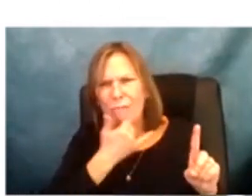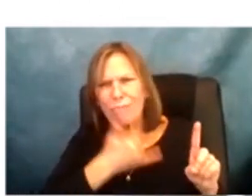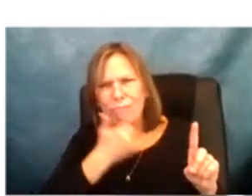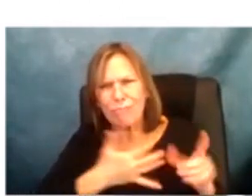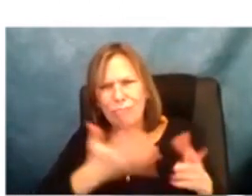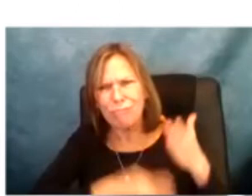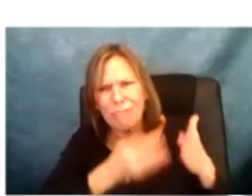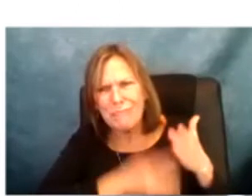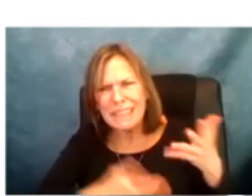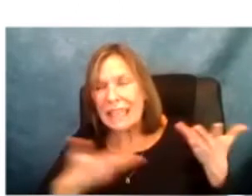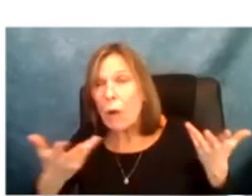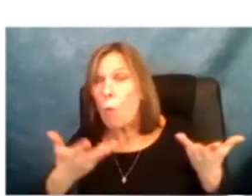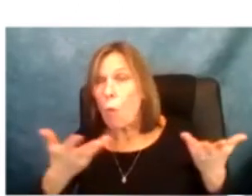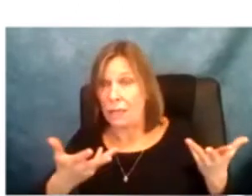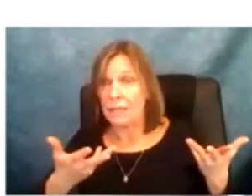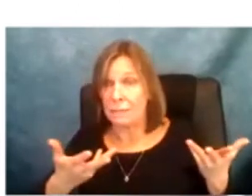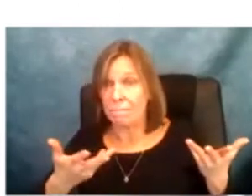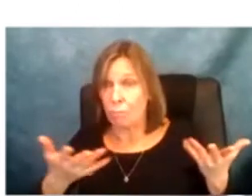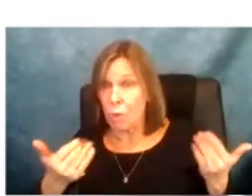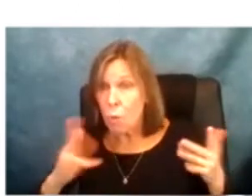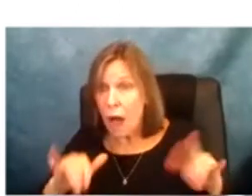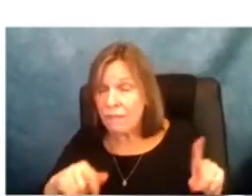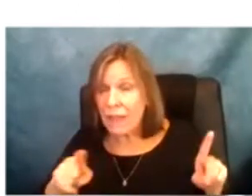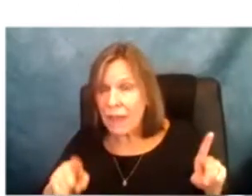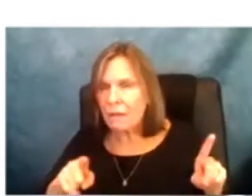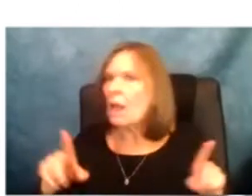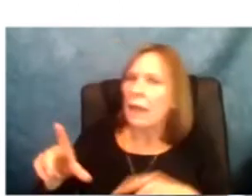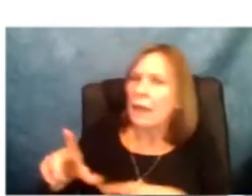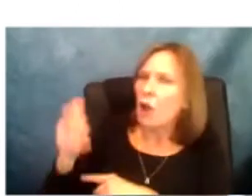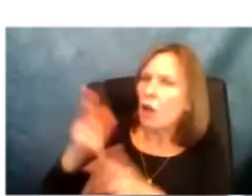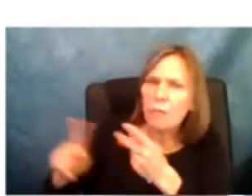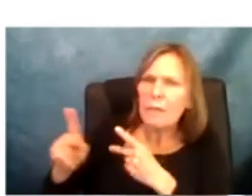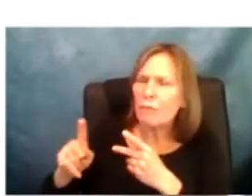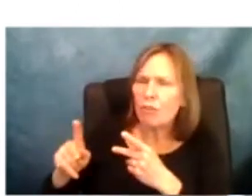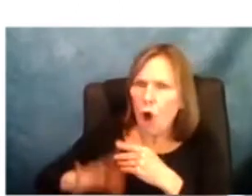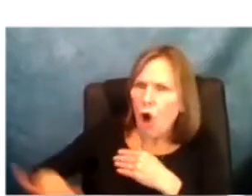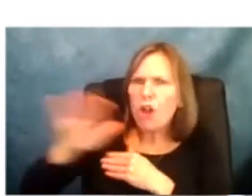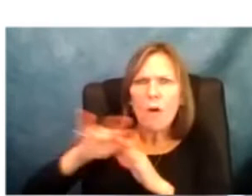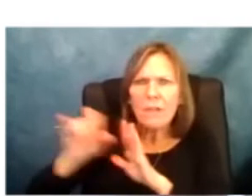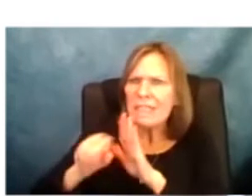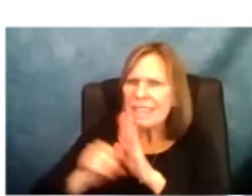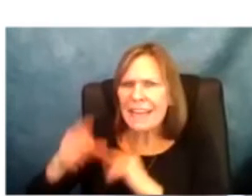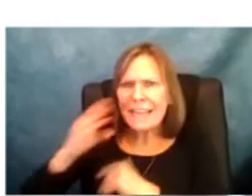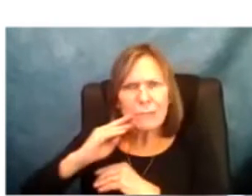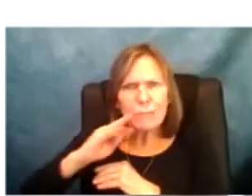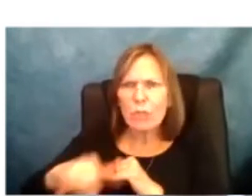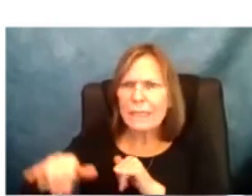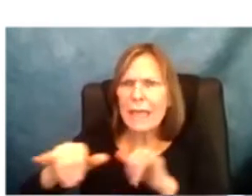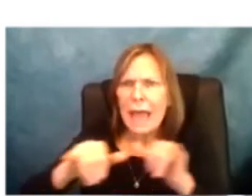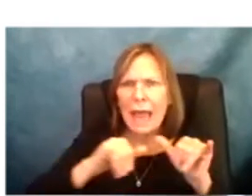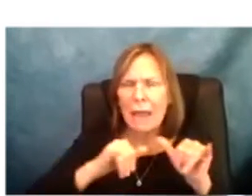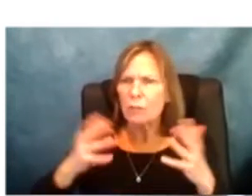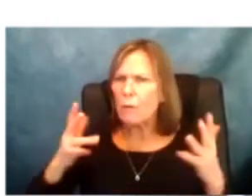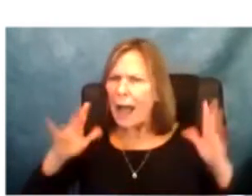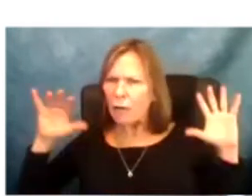missing, right? And like, are other people across other states experiencing that same thing? And is there some, you know, how can we come together